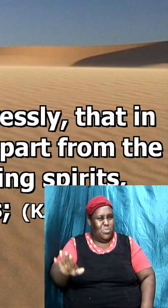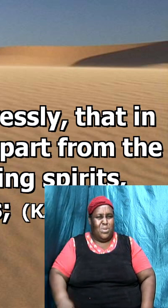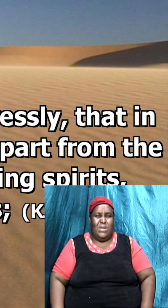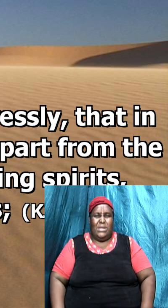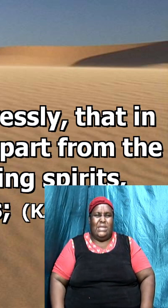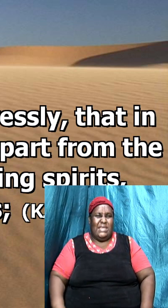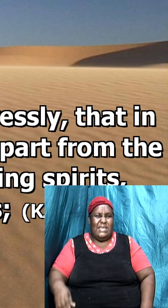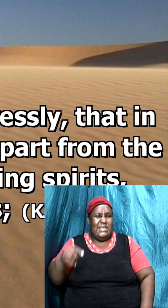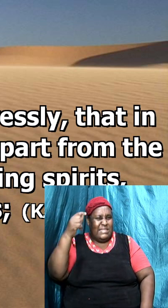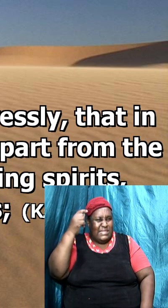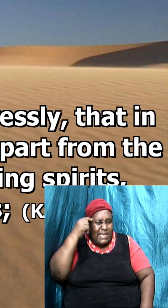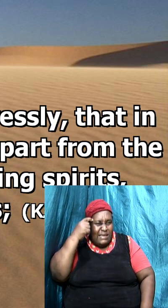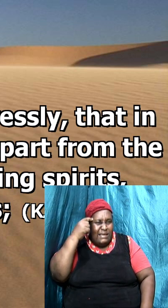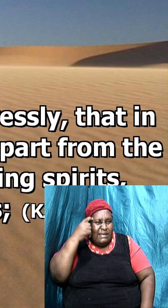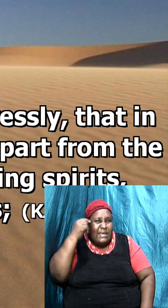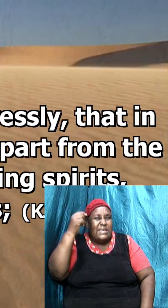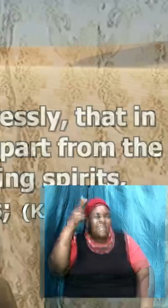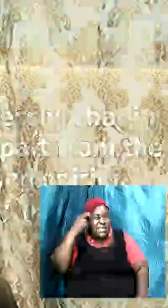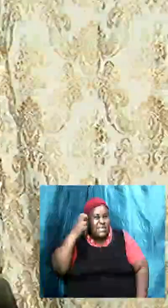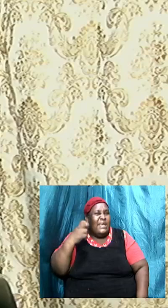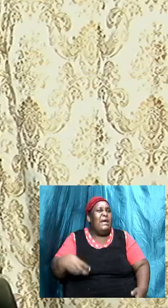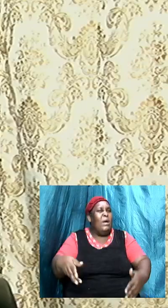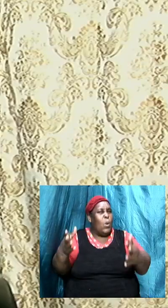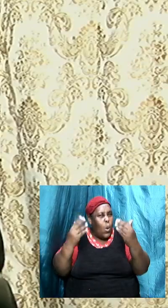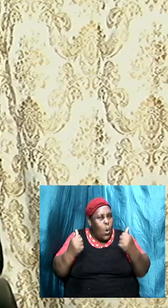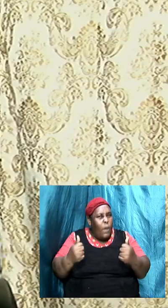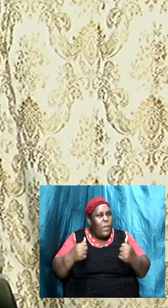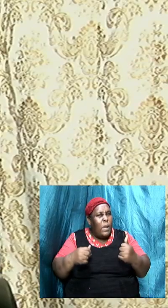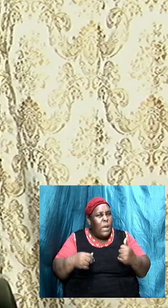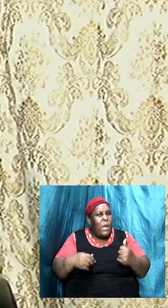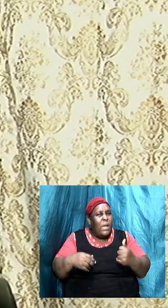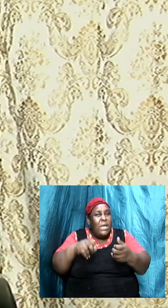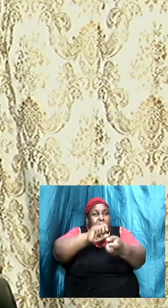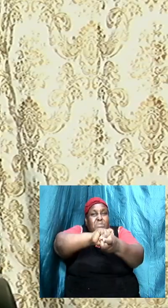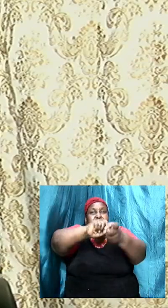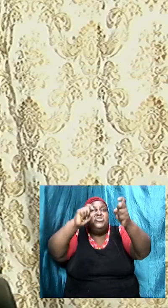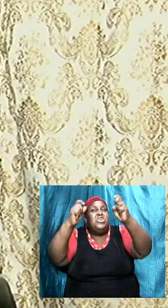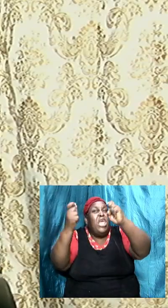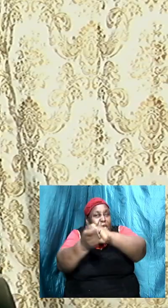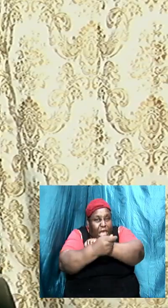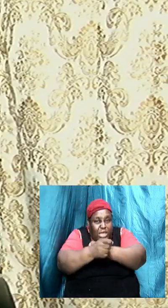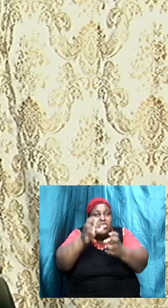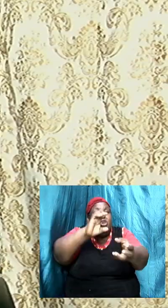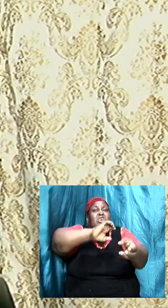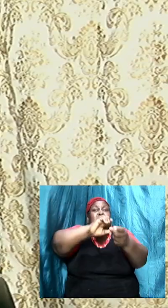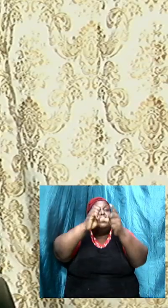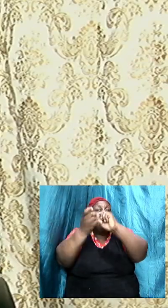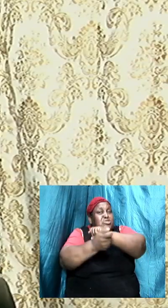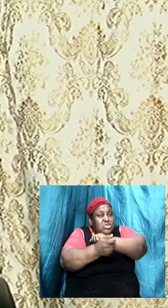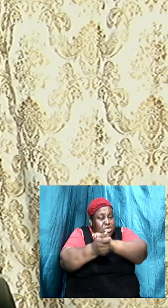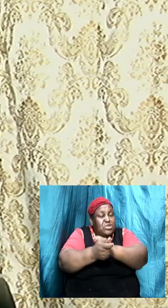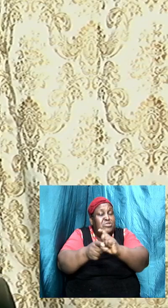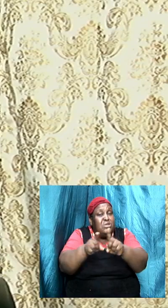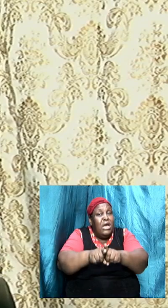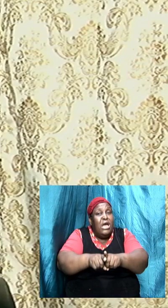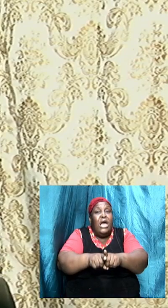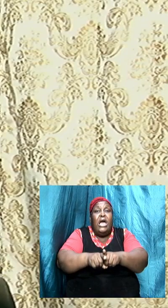Satan going to come and come? The Bible says that he transformed himself as an angel of light.